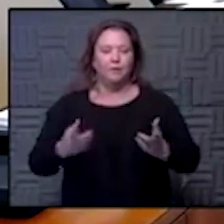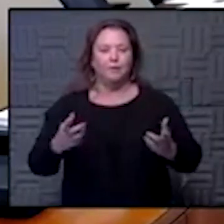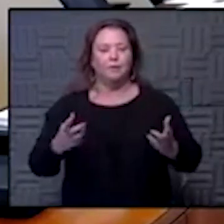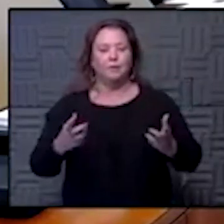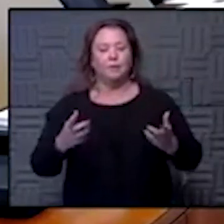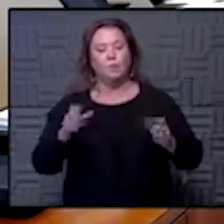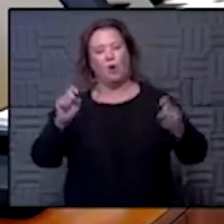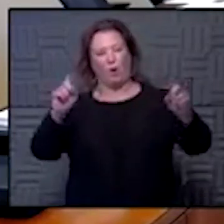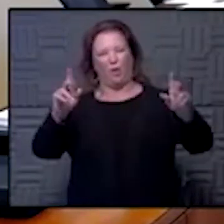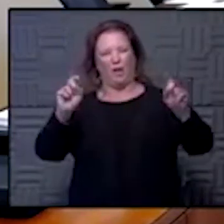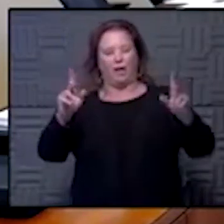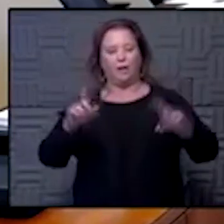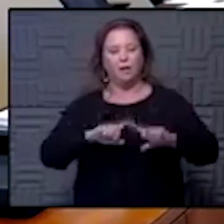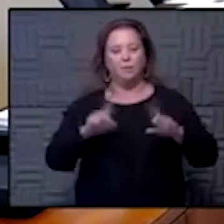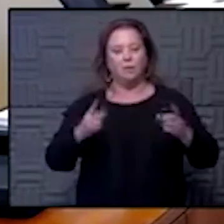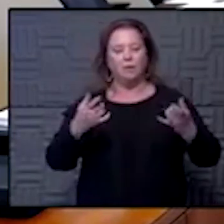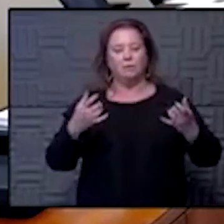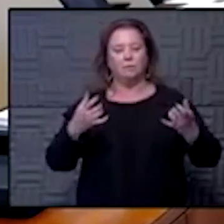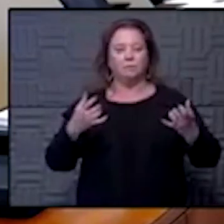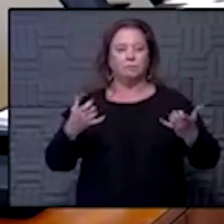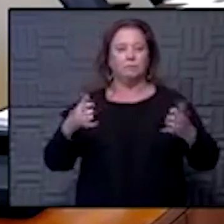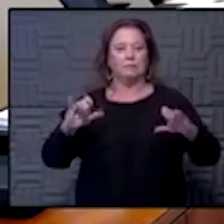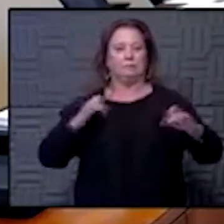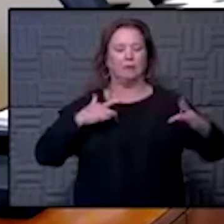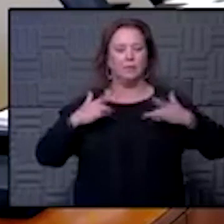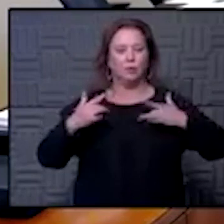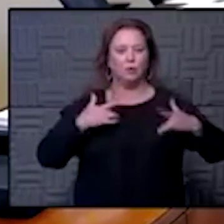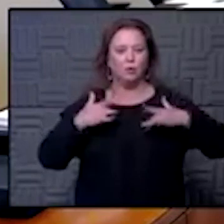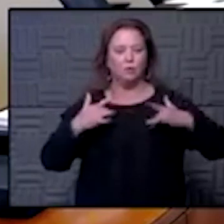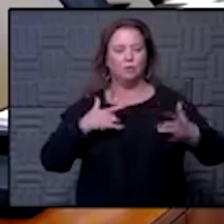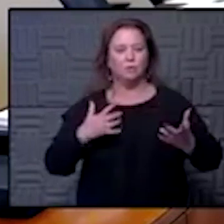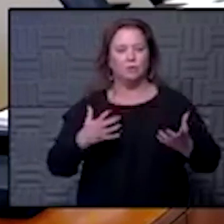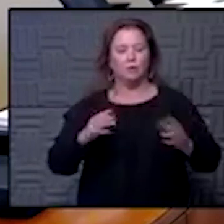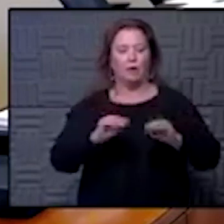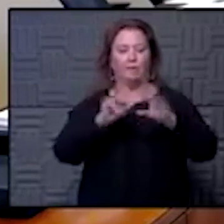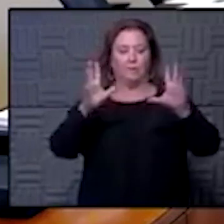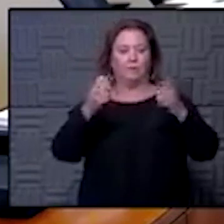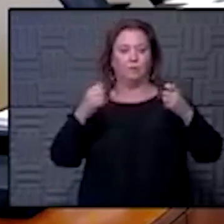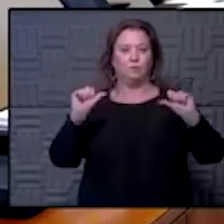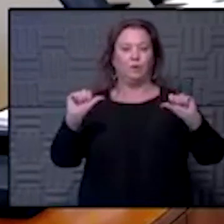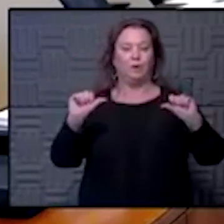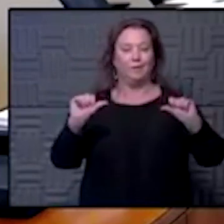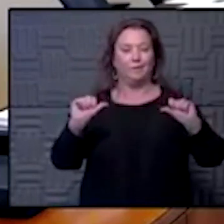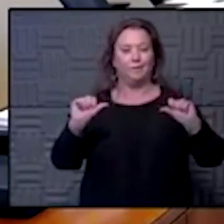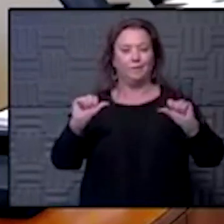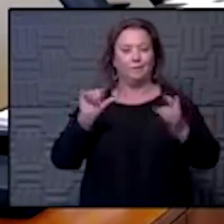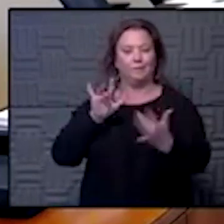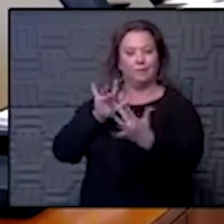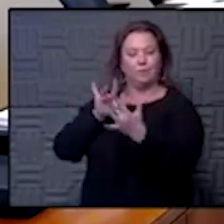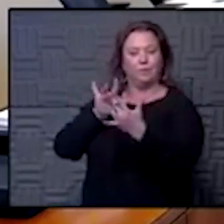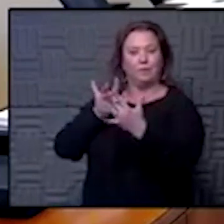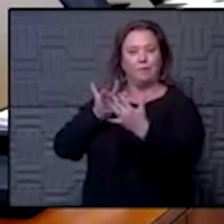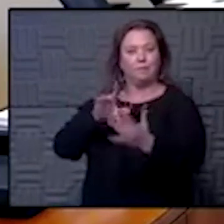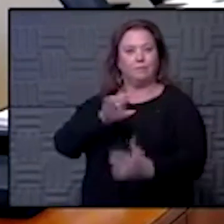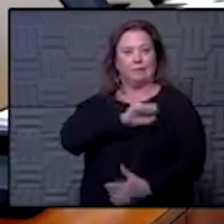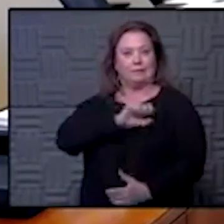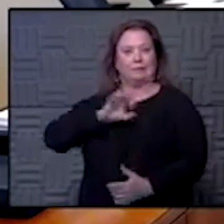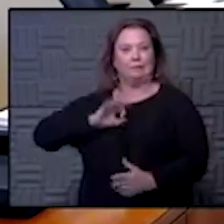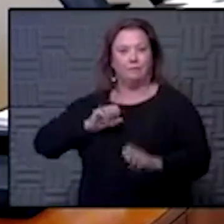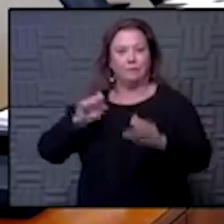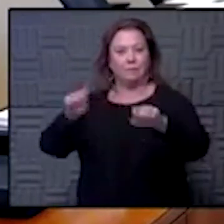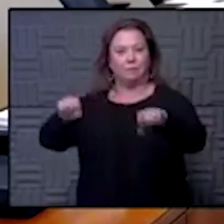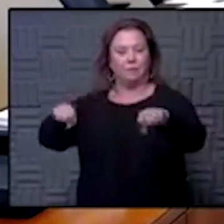doing okay, but we certainly have some concerns, and obviously are trying to reach out and get as many staff as we